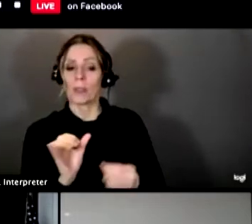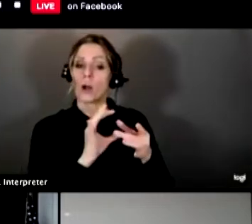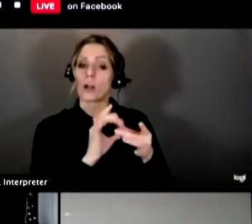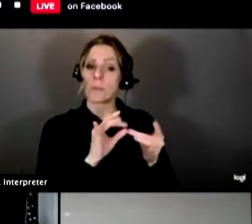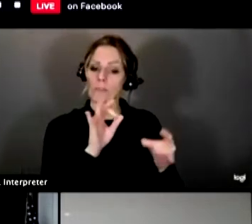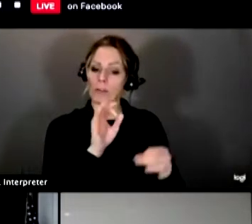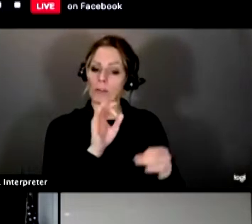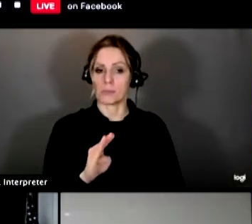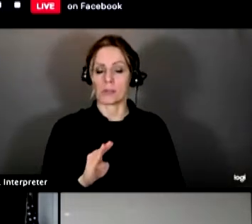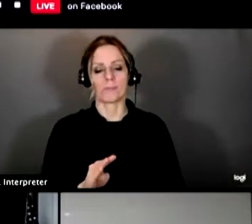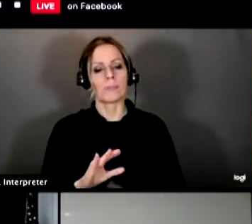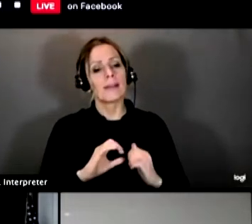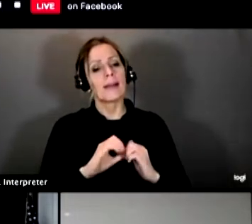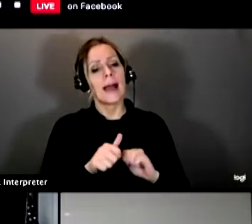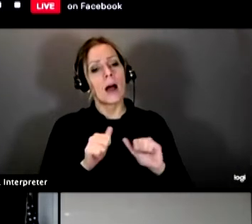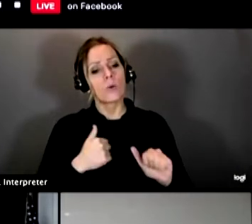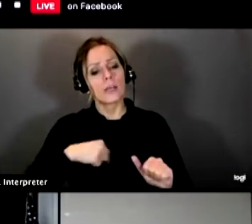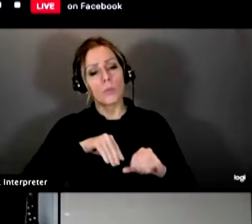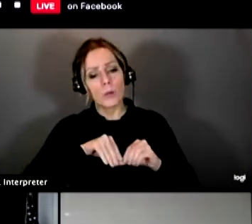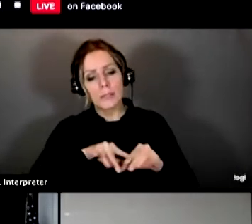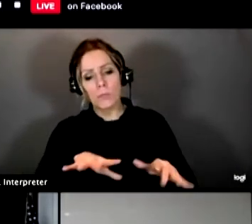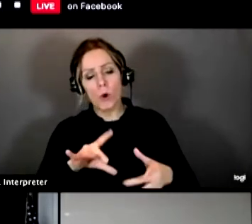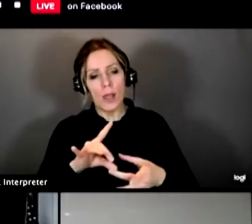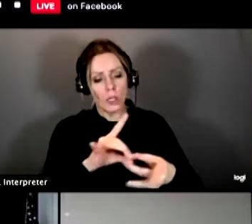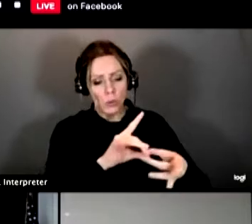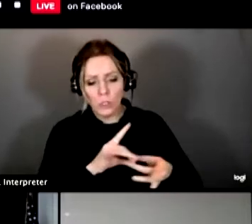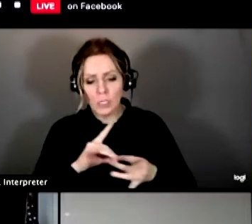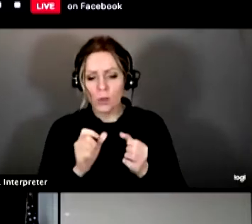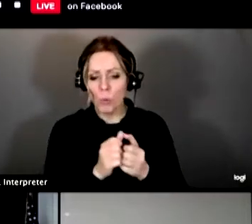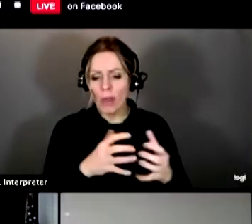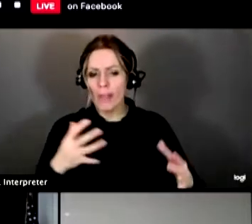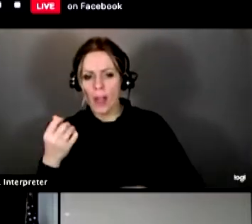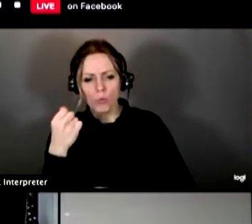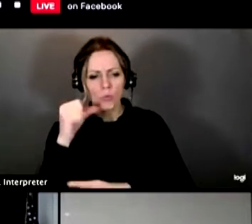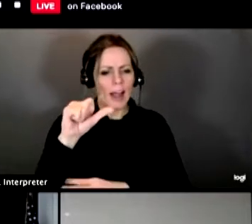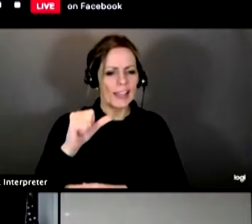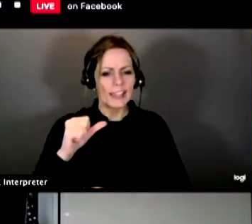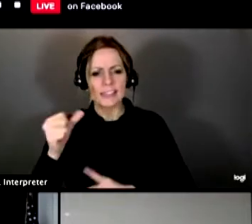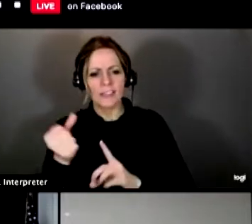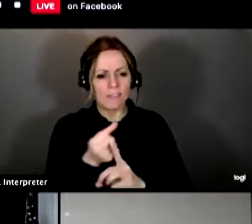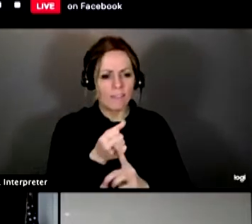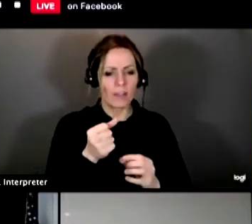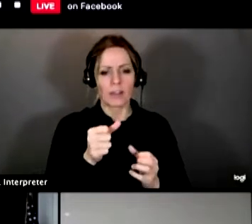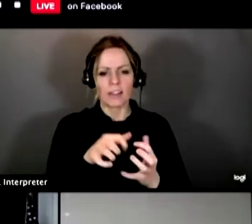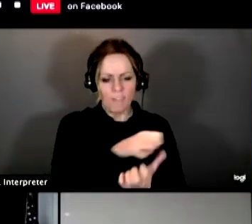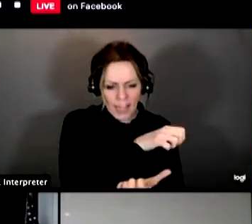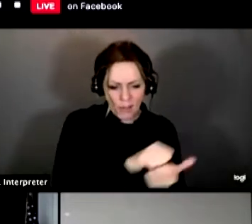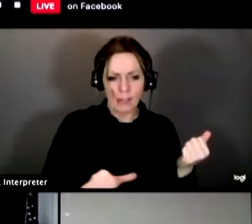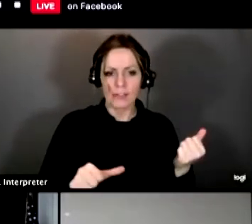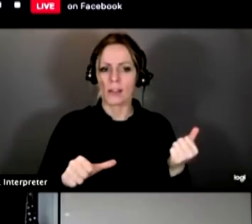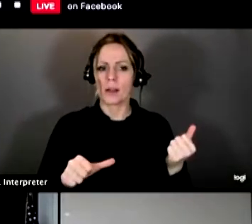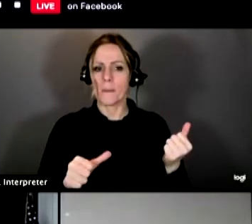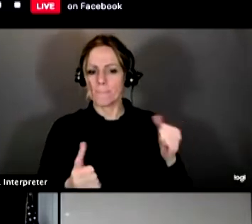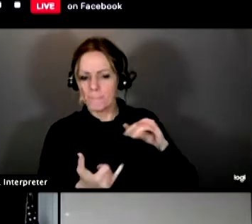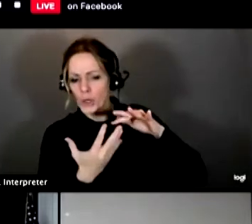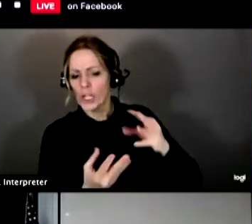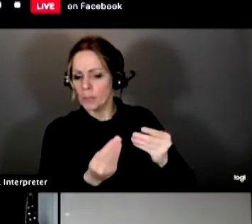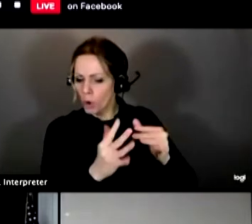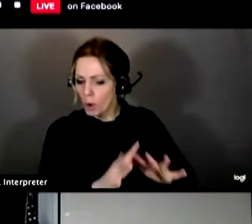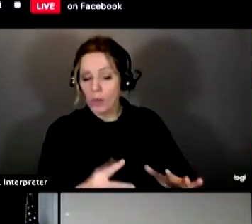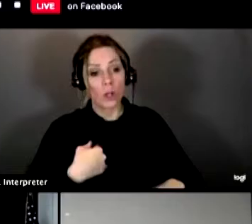help spread unity between each other without riots, vandalism, burning property? Because we can talk all we want, but it takes a whole community to get